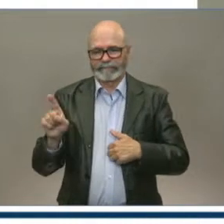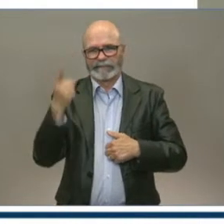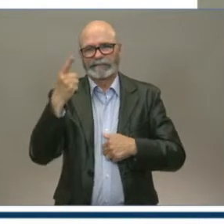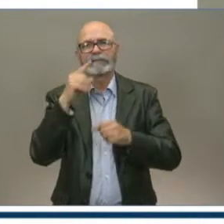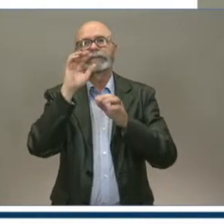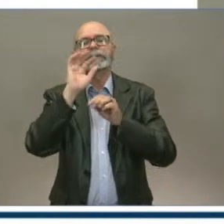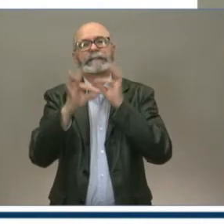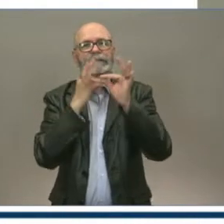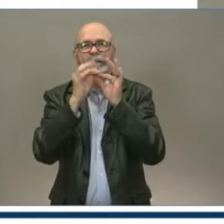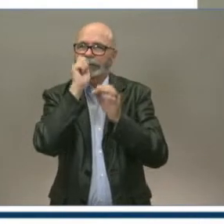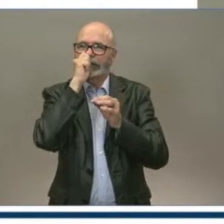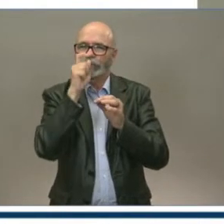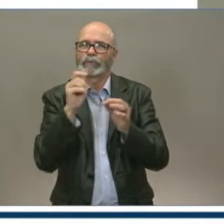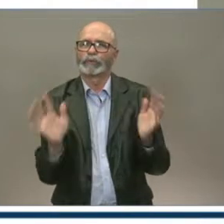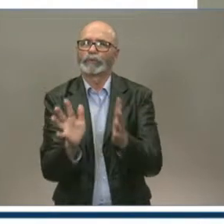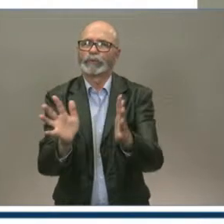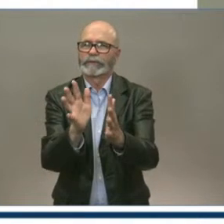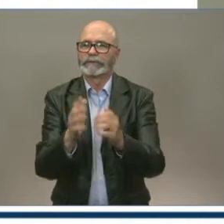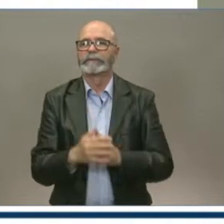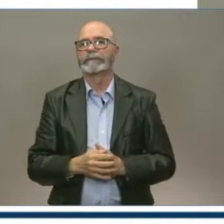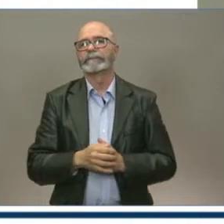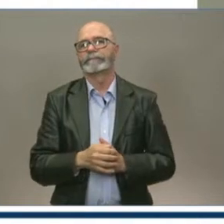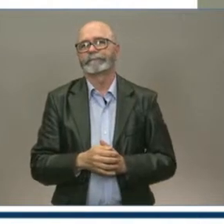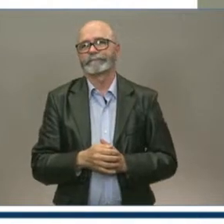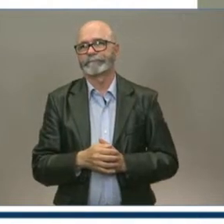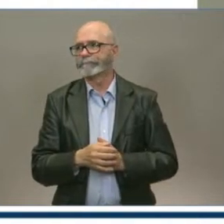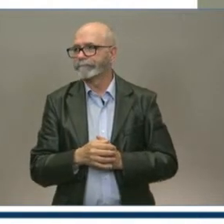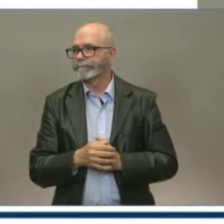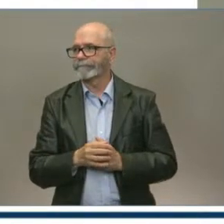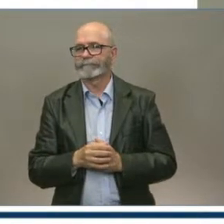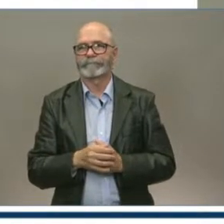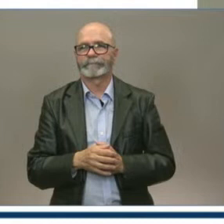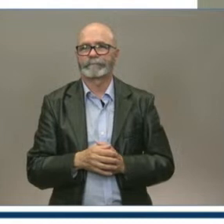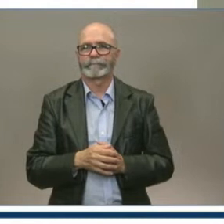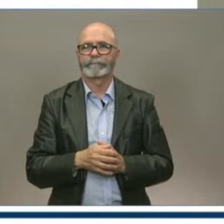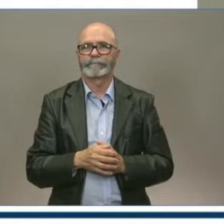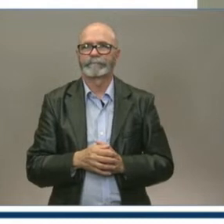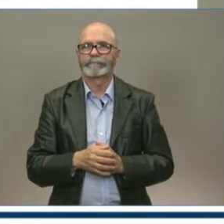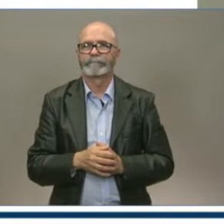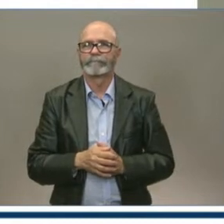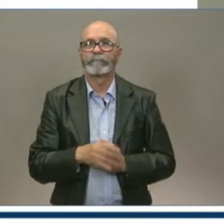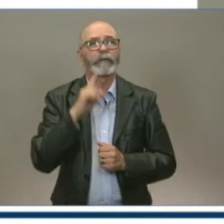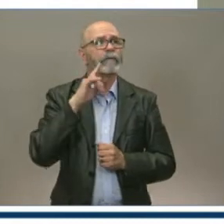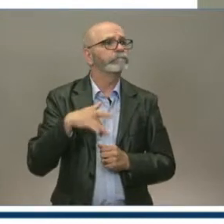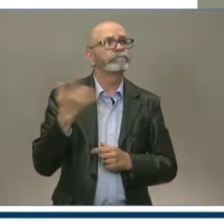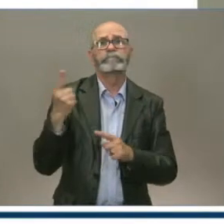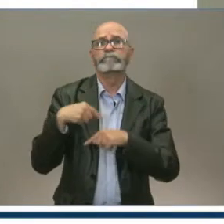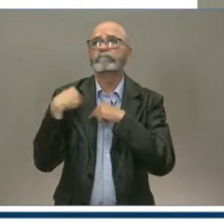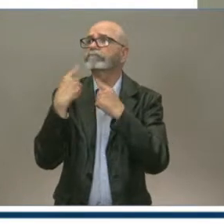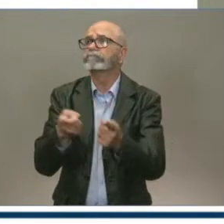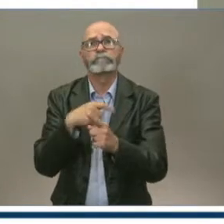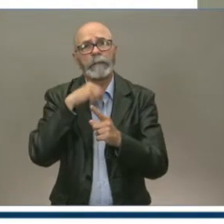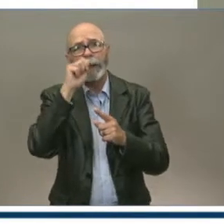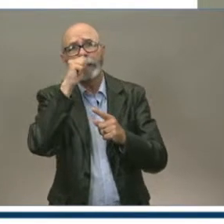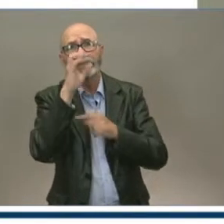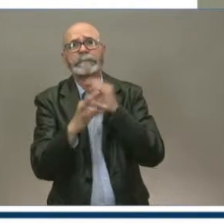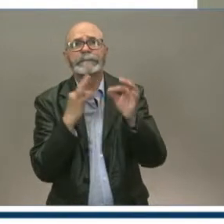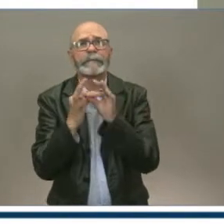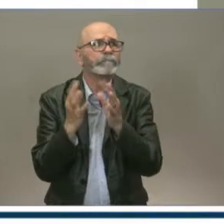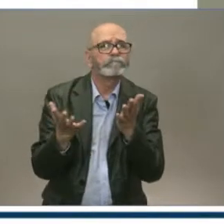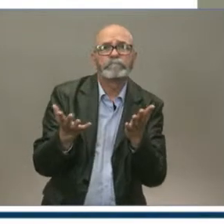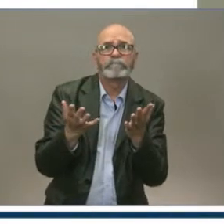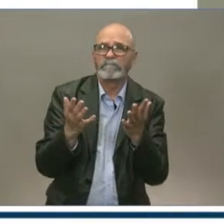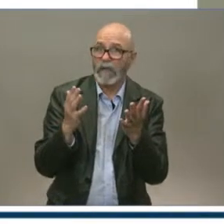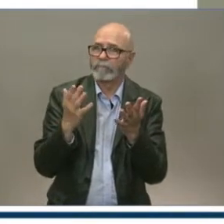I just want to, in the lines of testing, I want to give a quick update on our overall testing strategy, which has been an important part of how